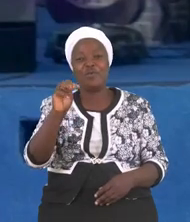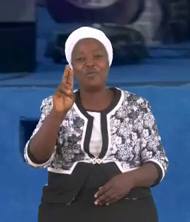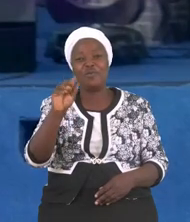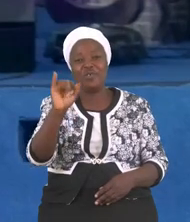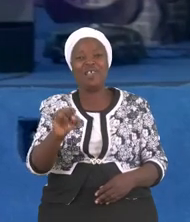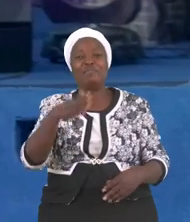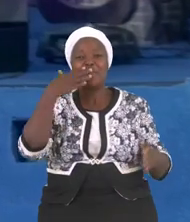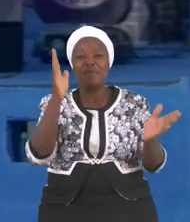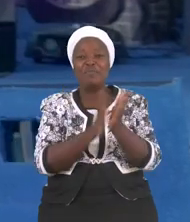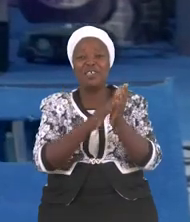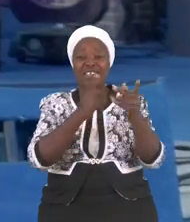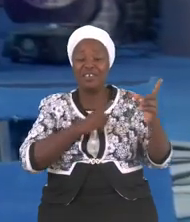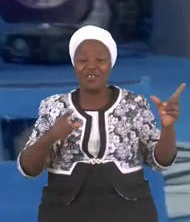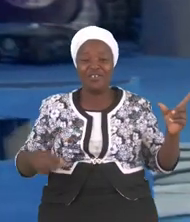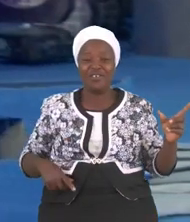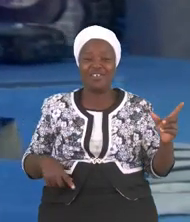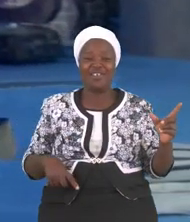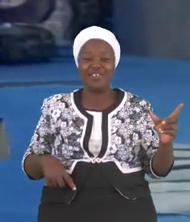Praise the Lord.